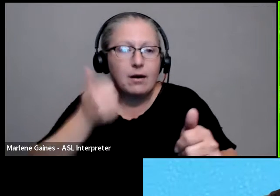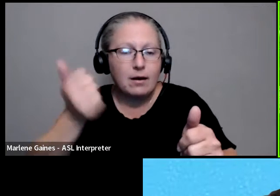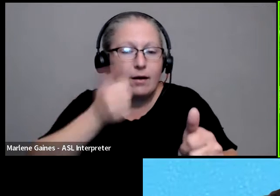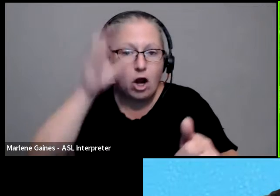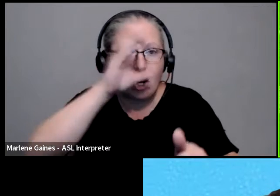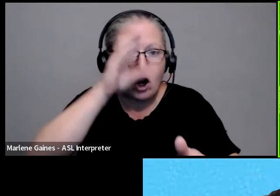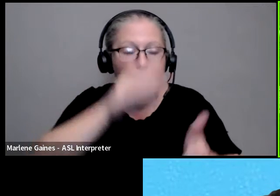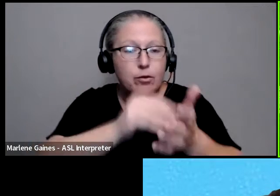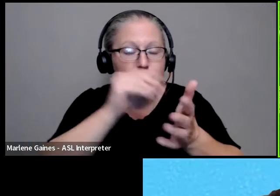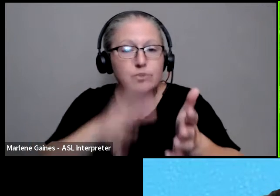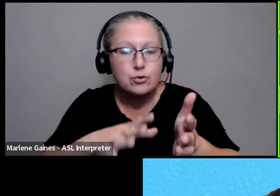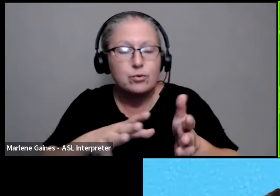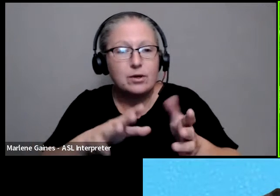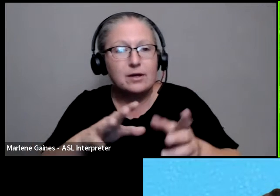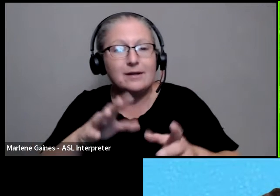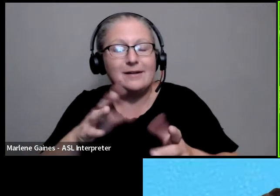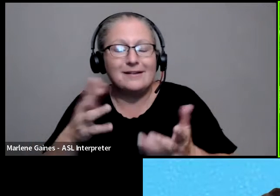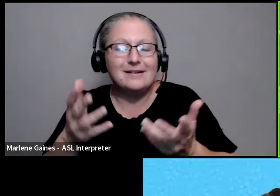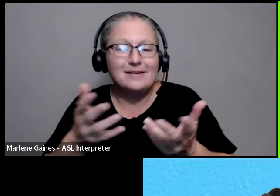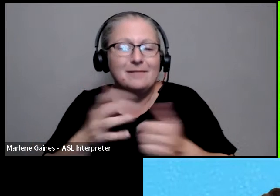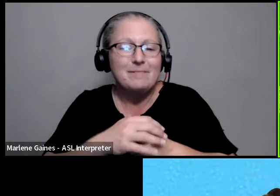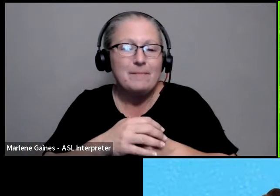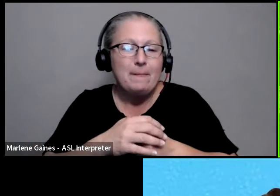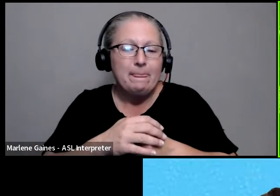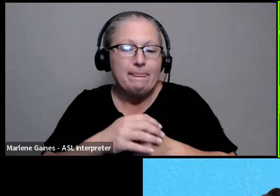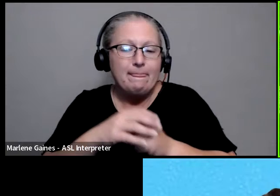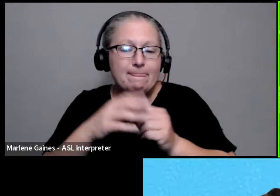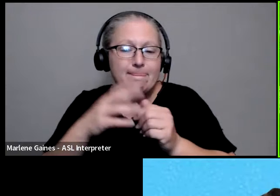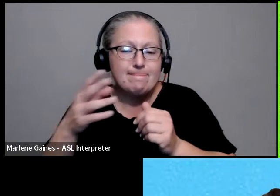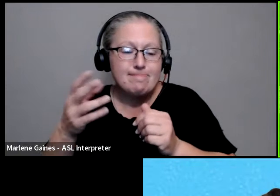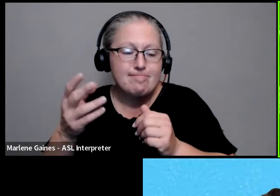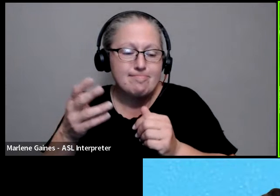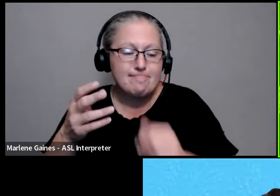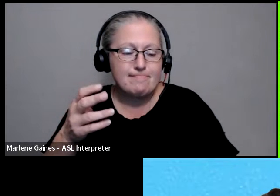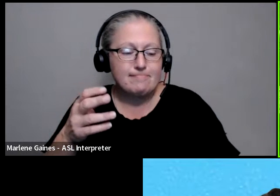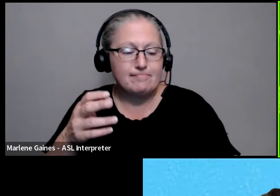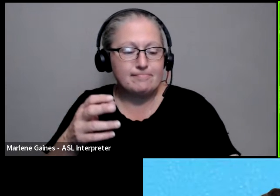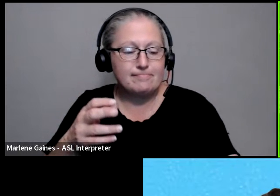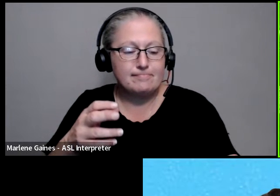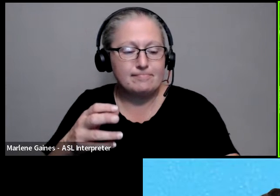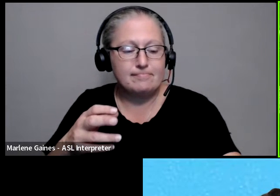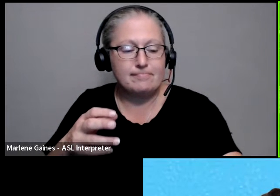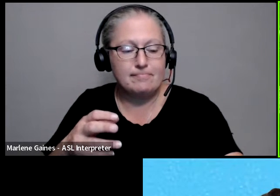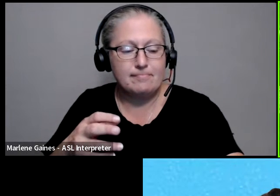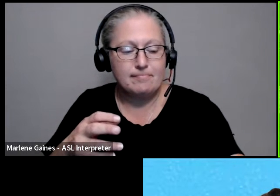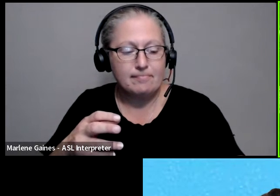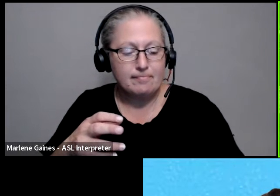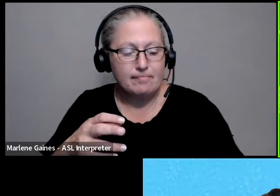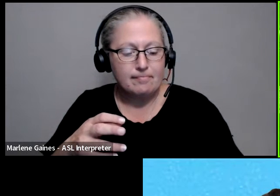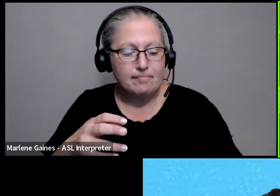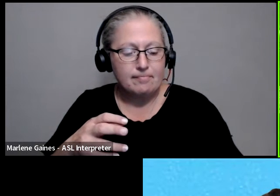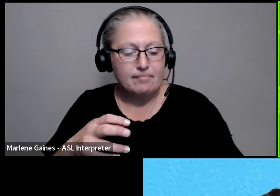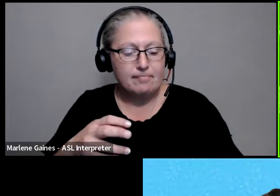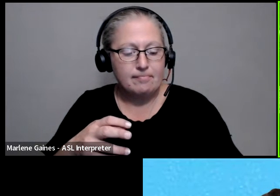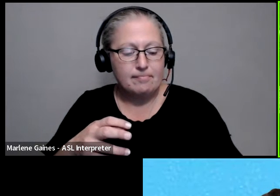student to find out. And so after the